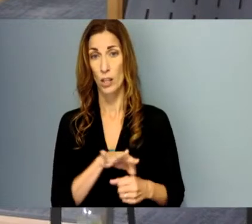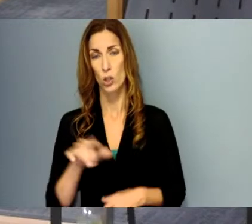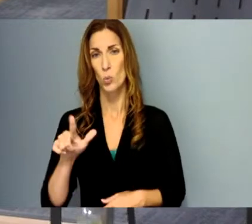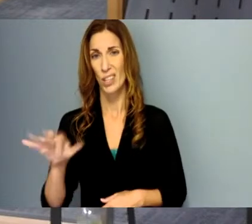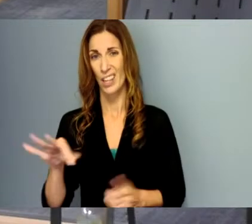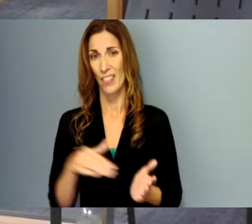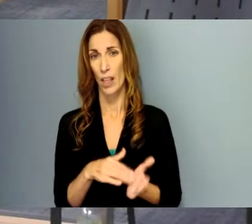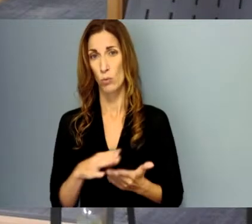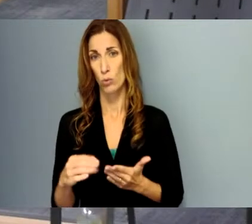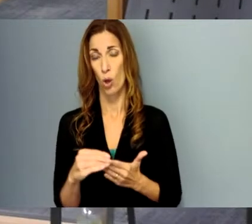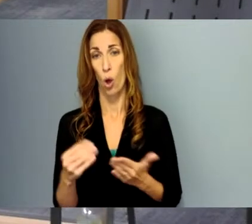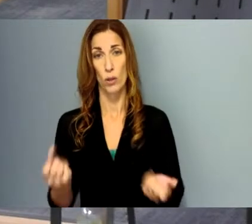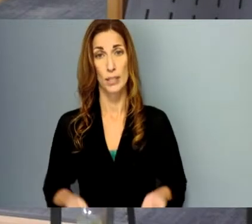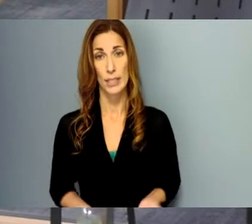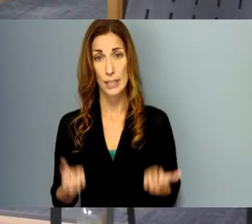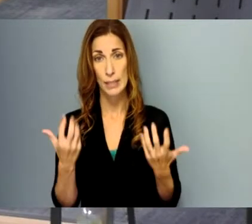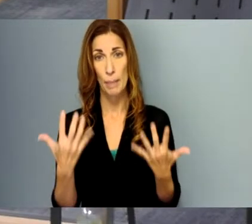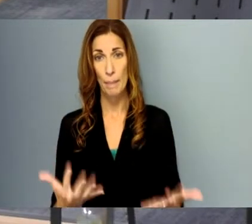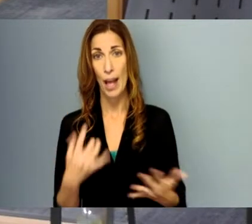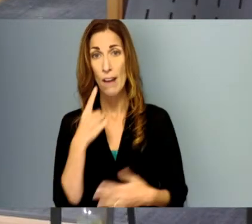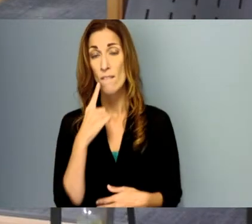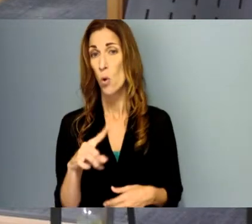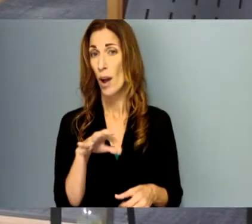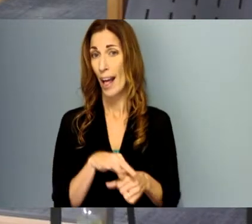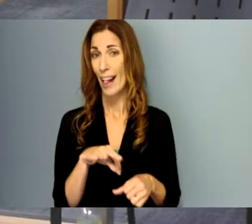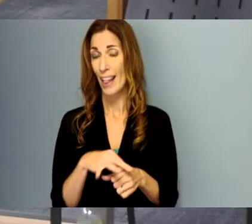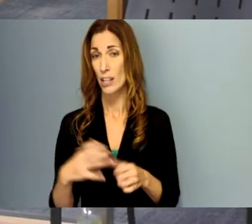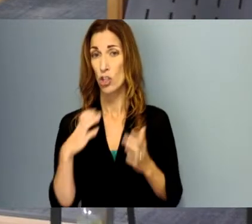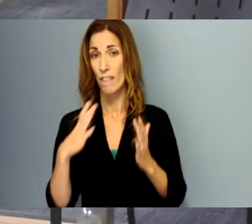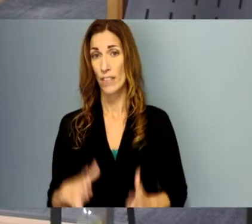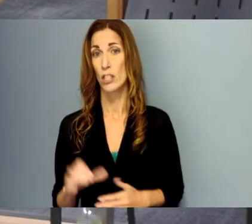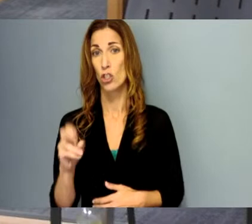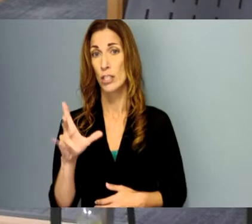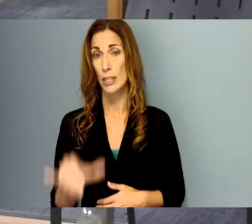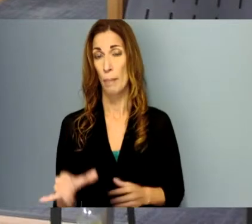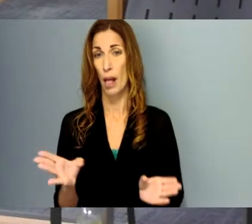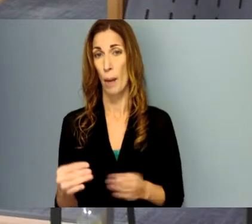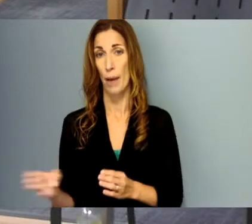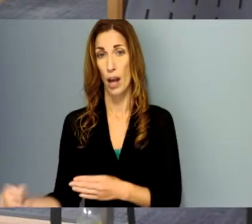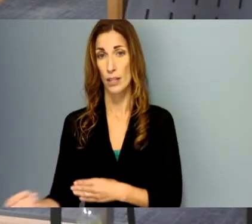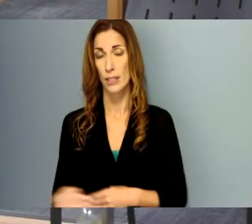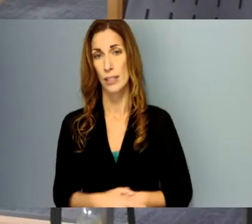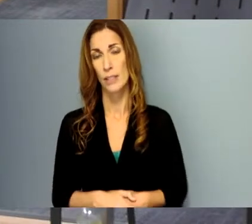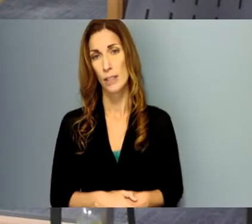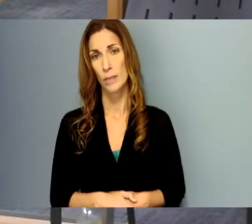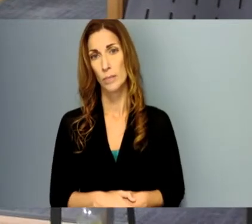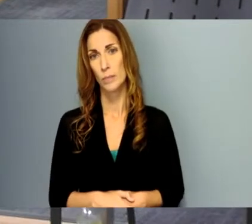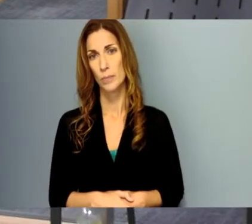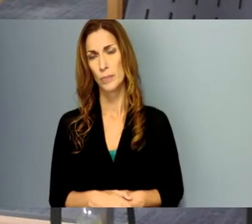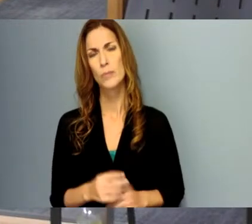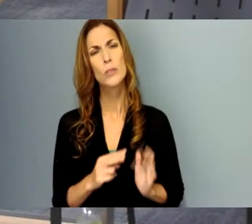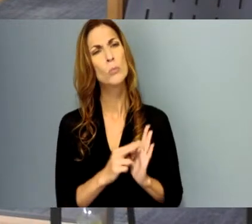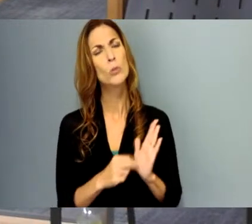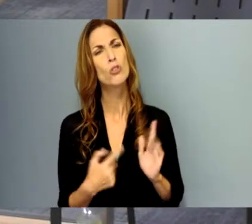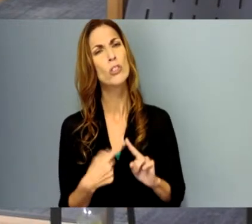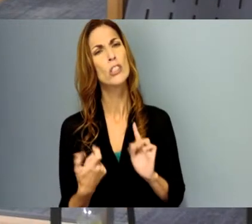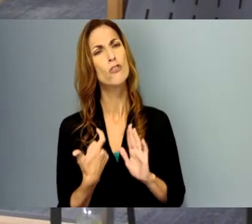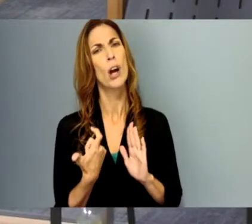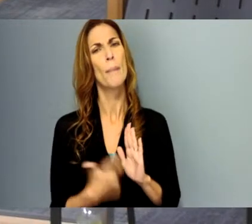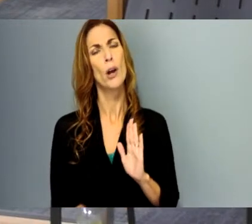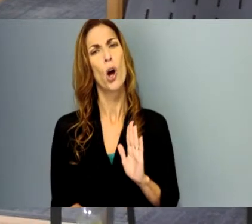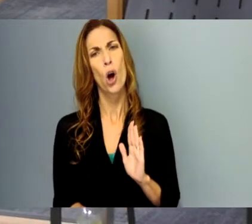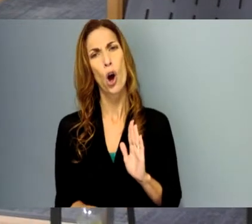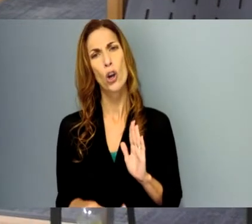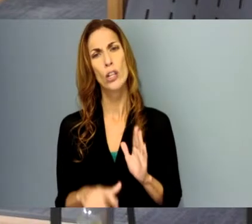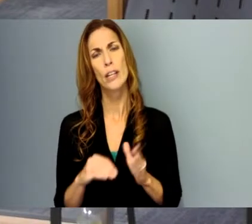spent for election official supply boxes. I'm going to read from an article in